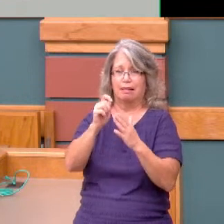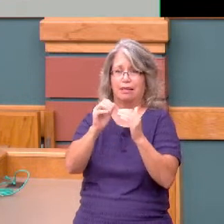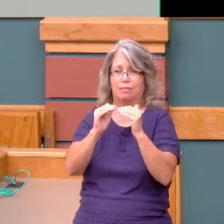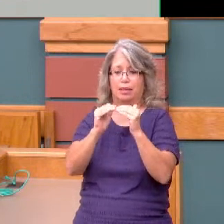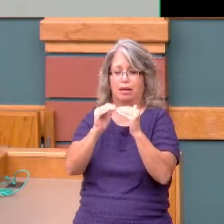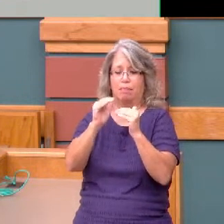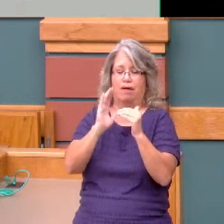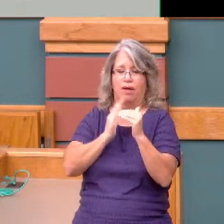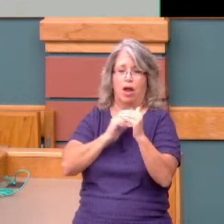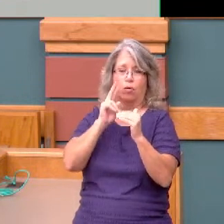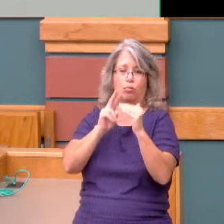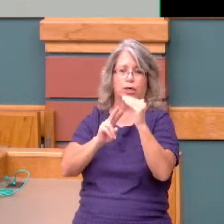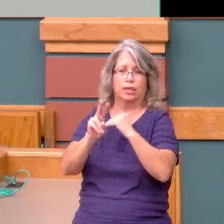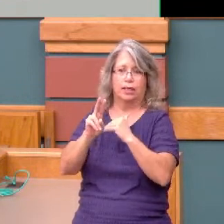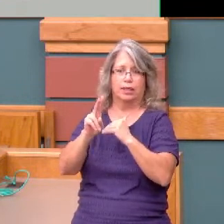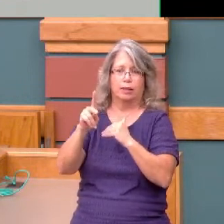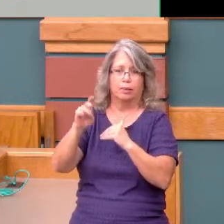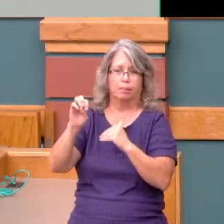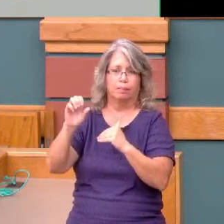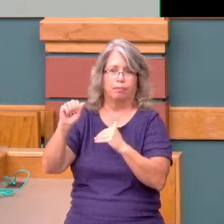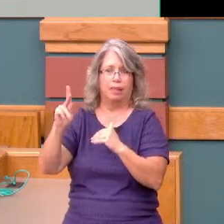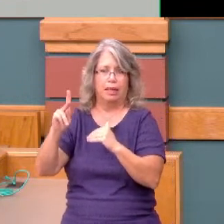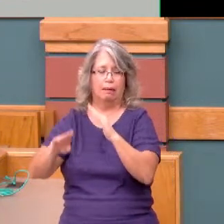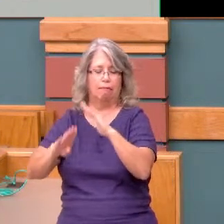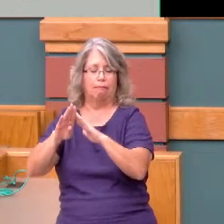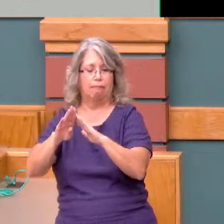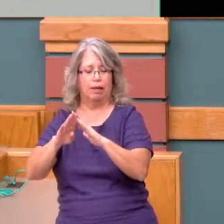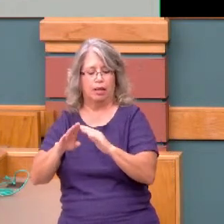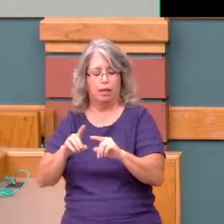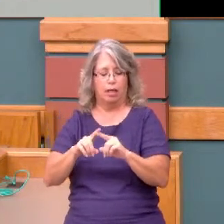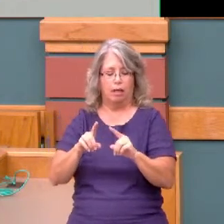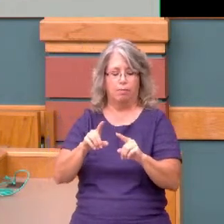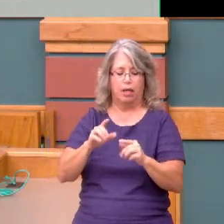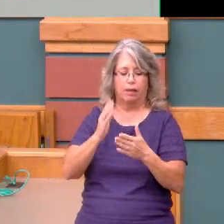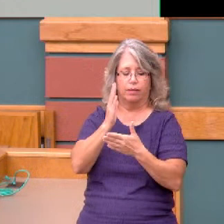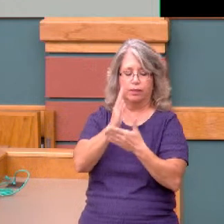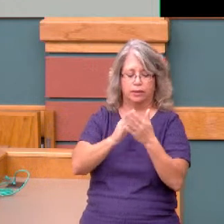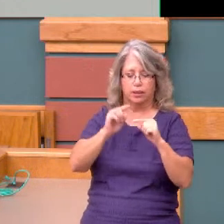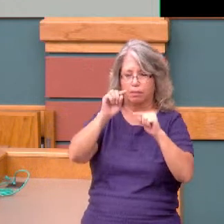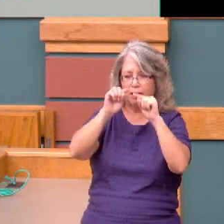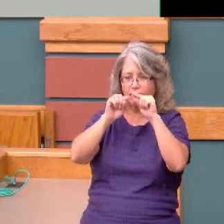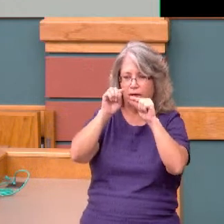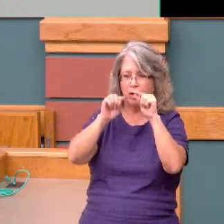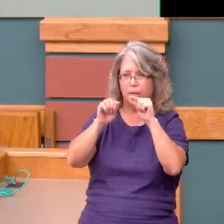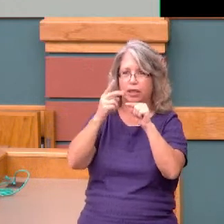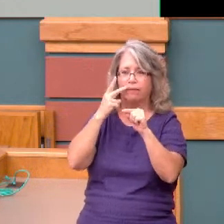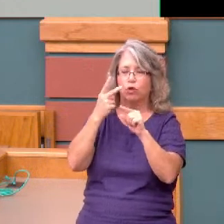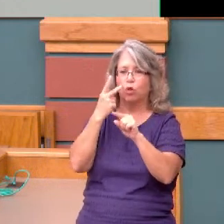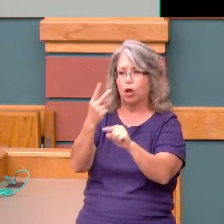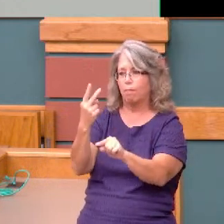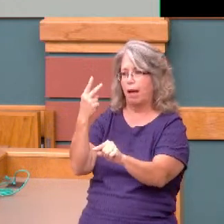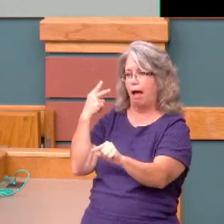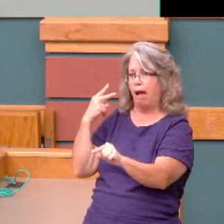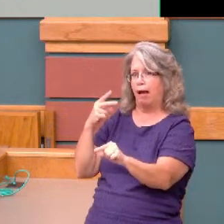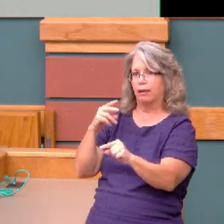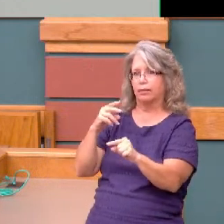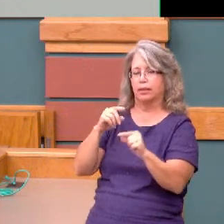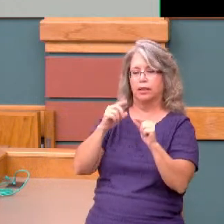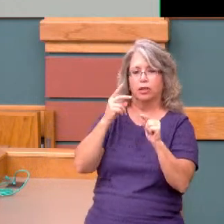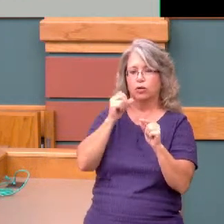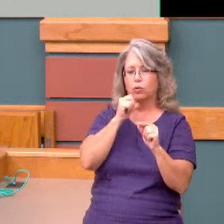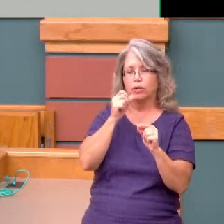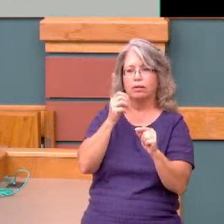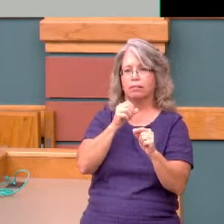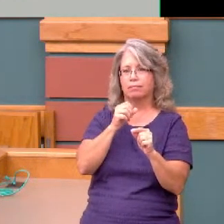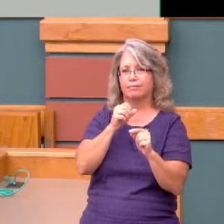But there is variability. If you look in the past, you don't get exact numbers all the time in terms of the actual number of people